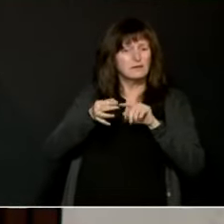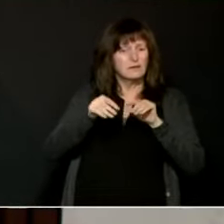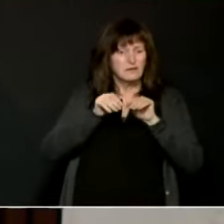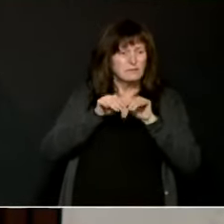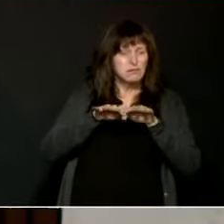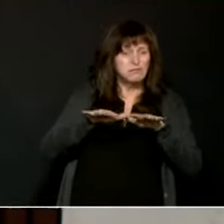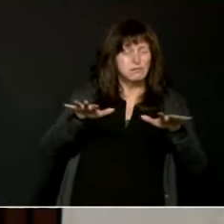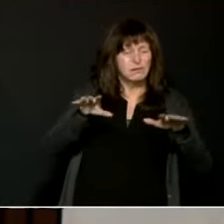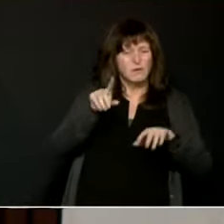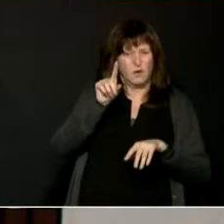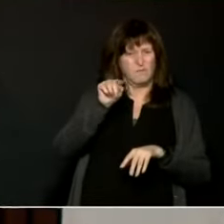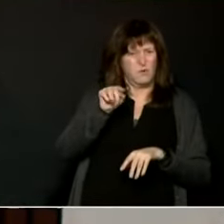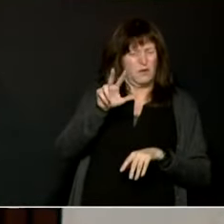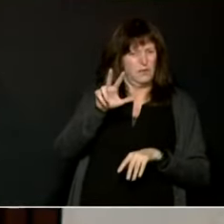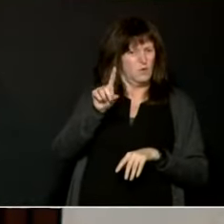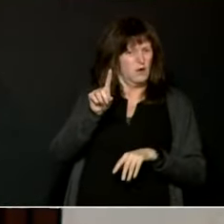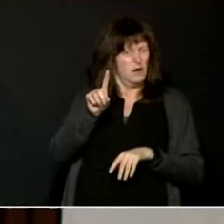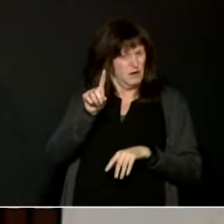compared to